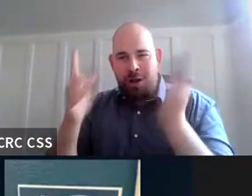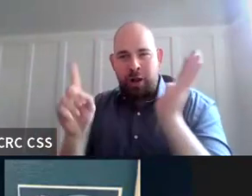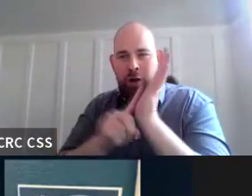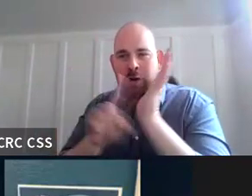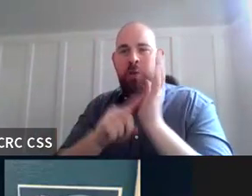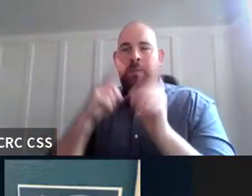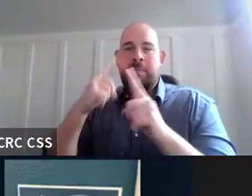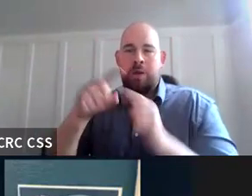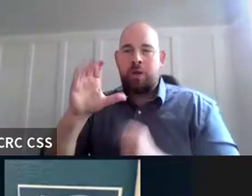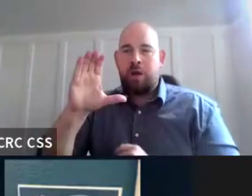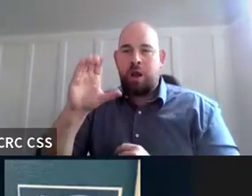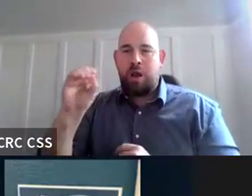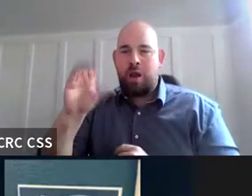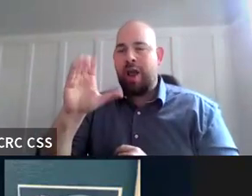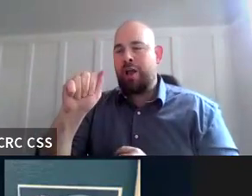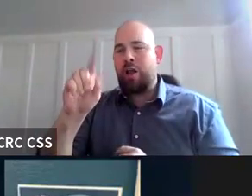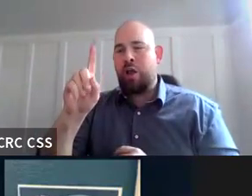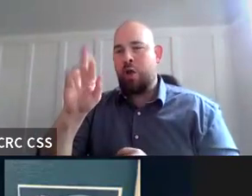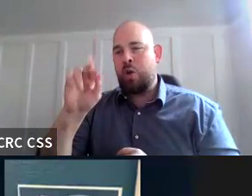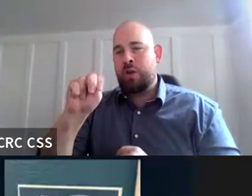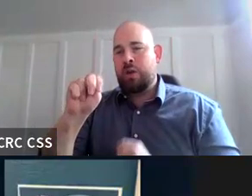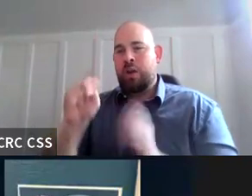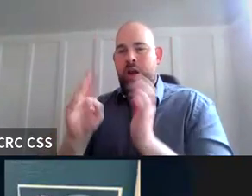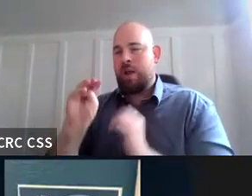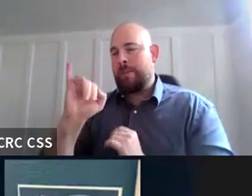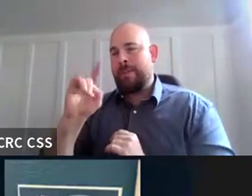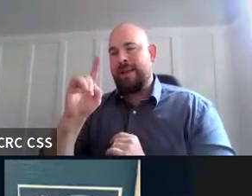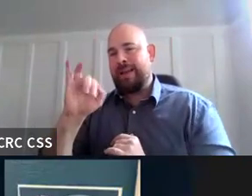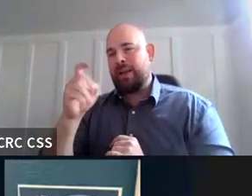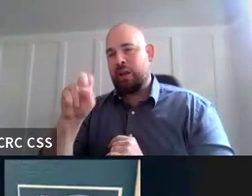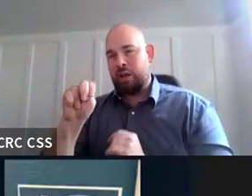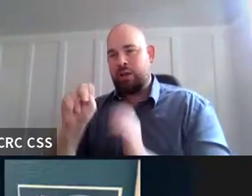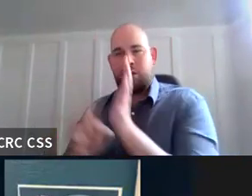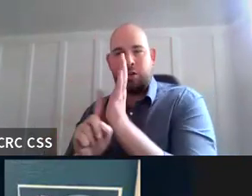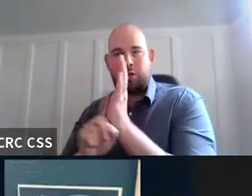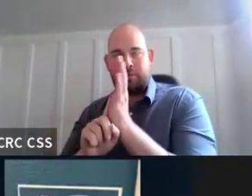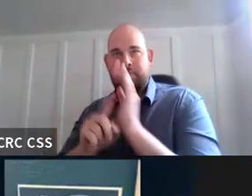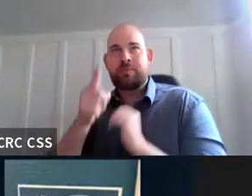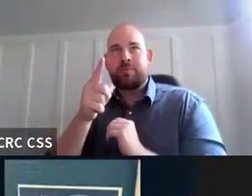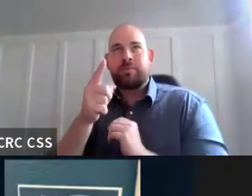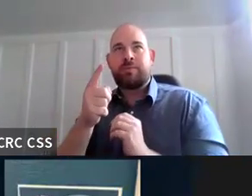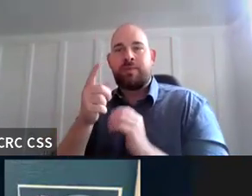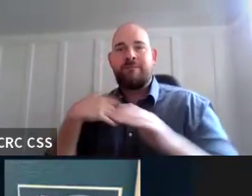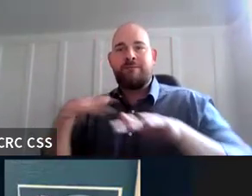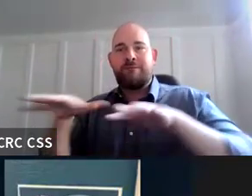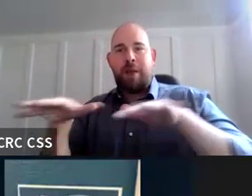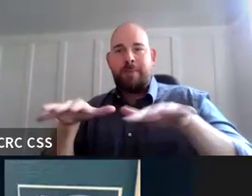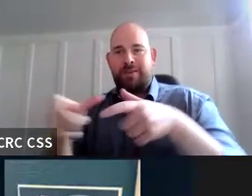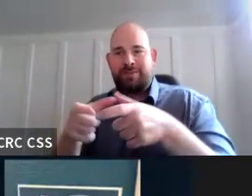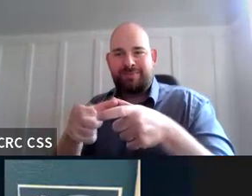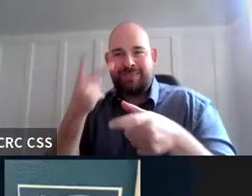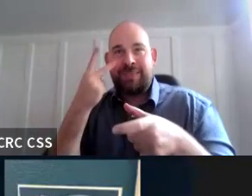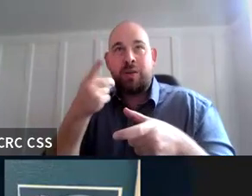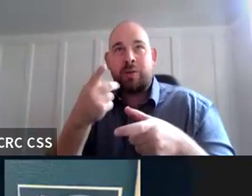for an alarm for them to wake up. And there's also a fire alarm. Um, and there was an alarm that would alert